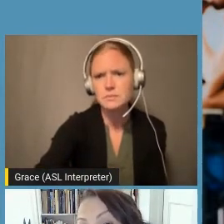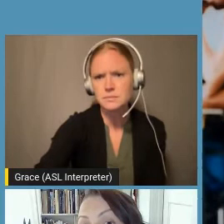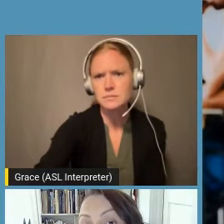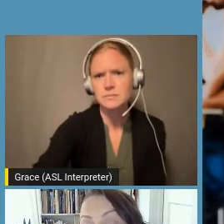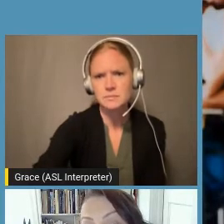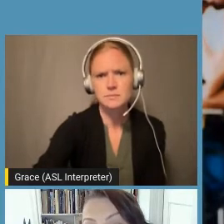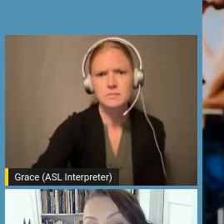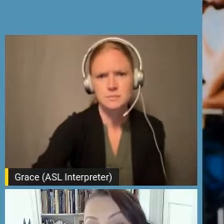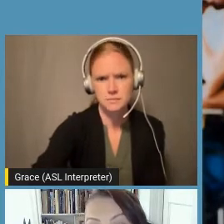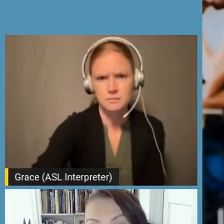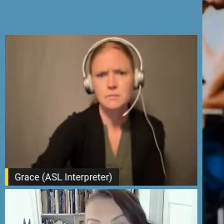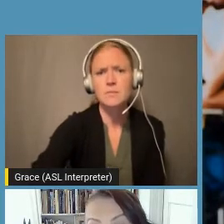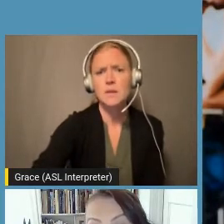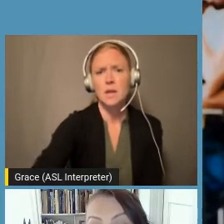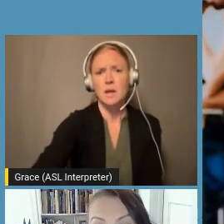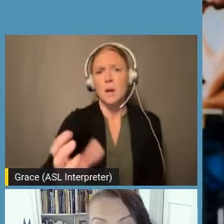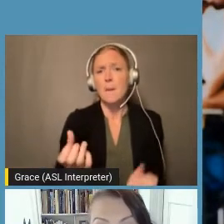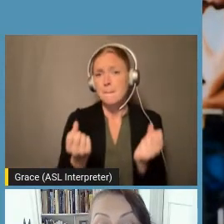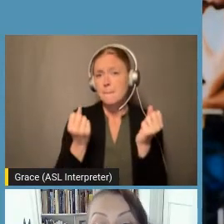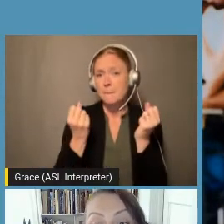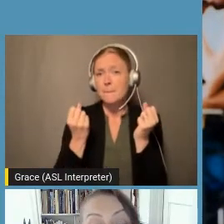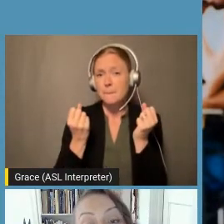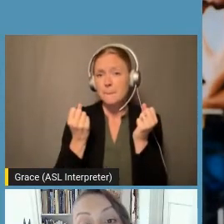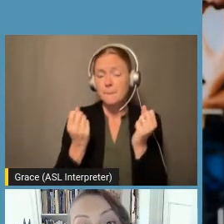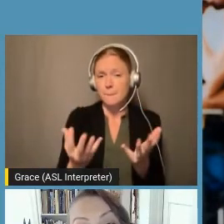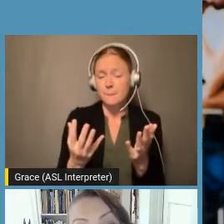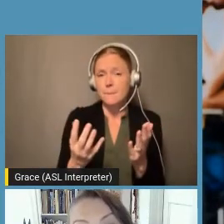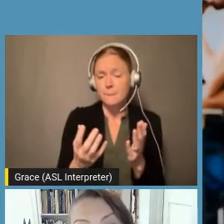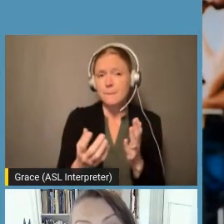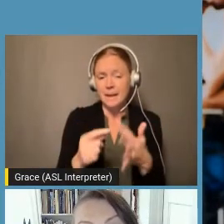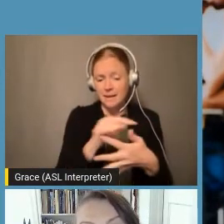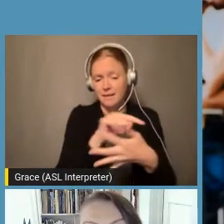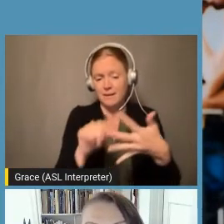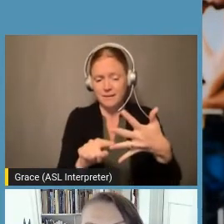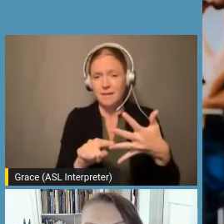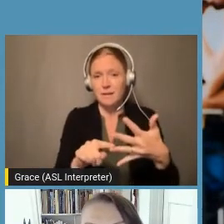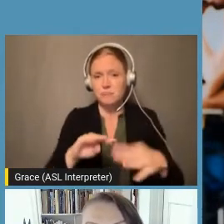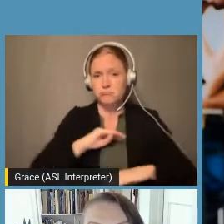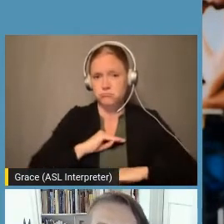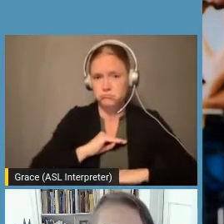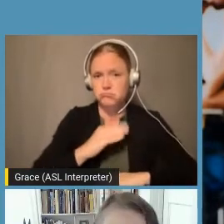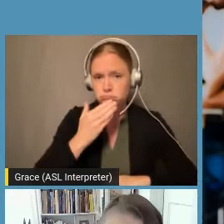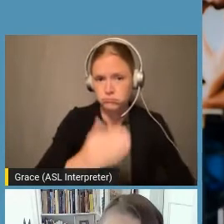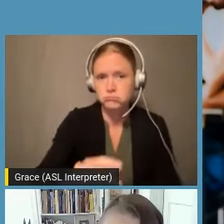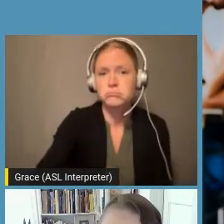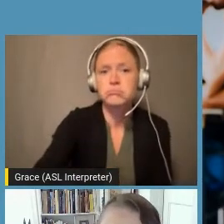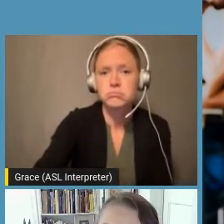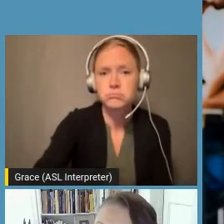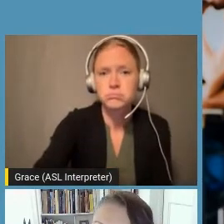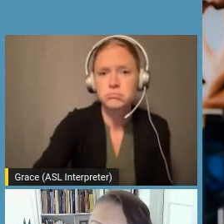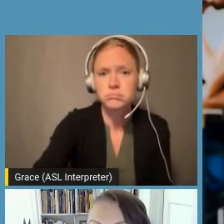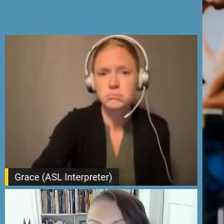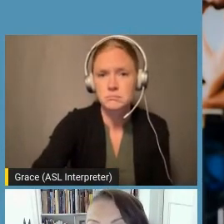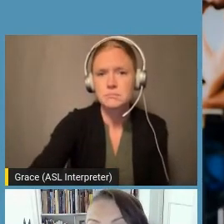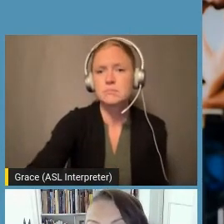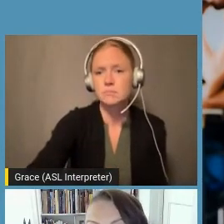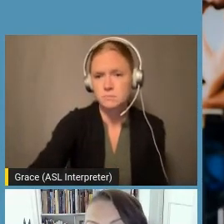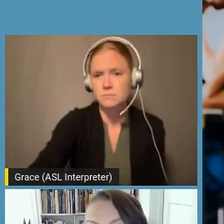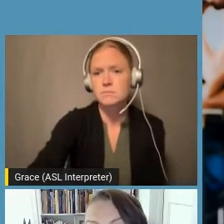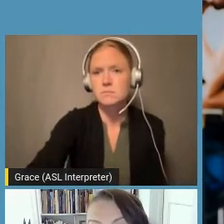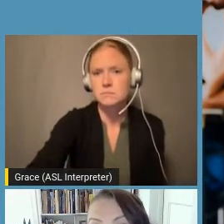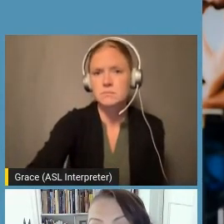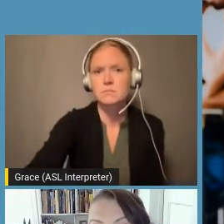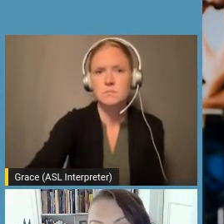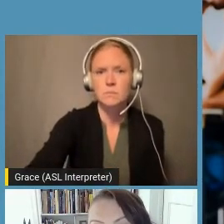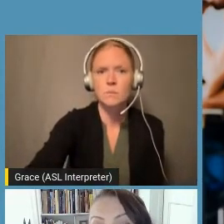build a really functional team with those first 4 options. And, you know, if you have the luxury of a budget